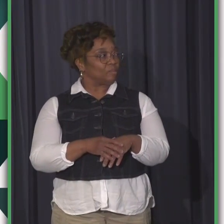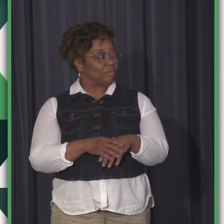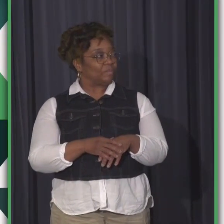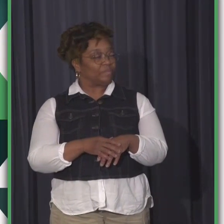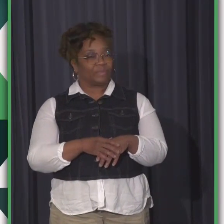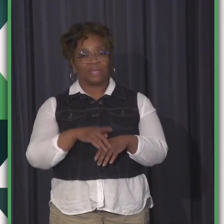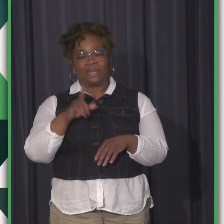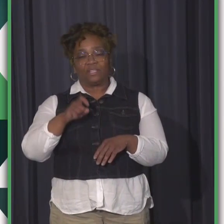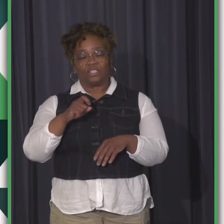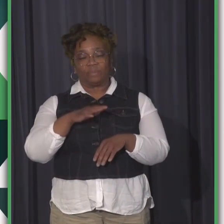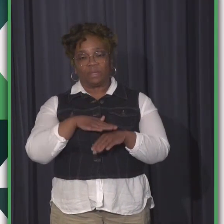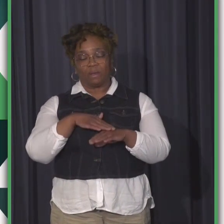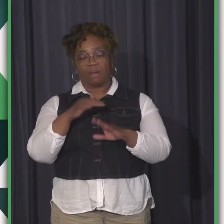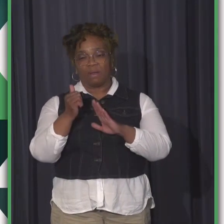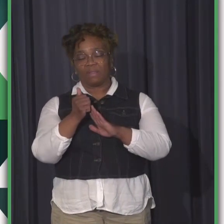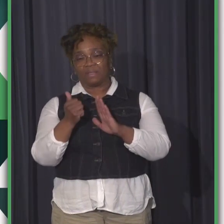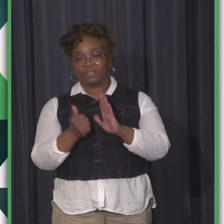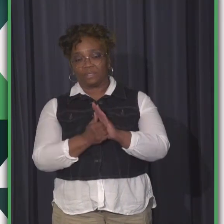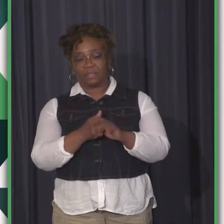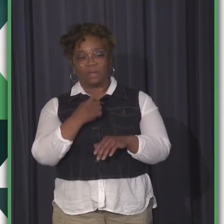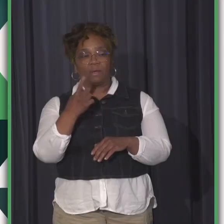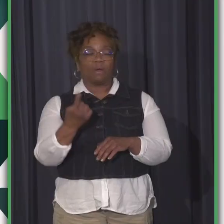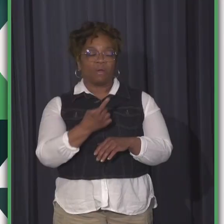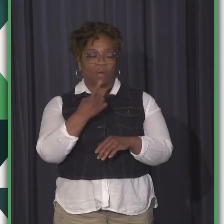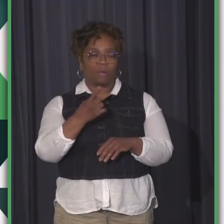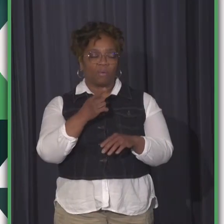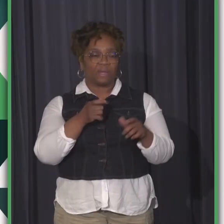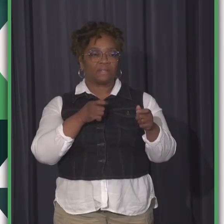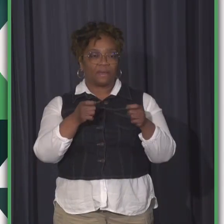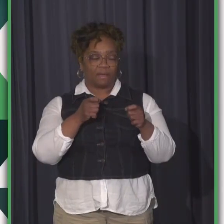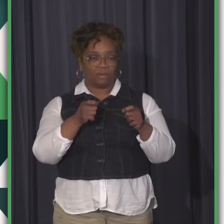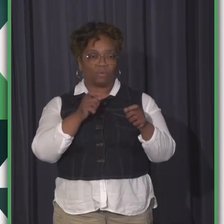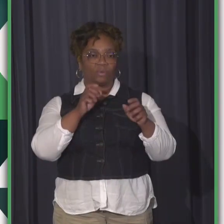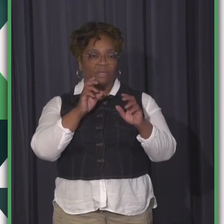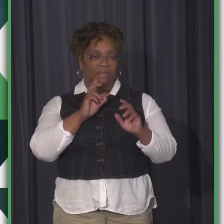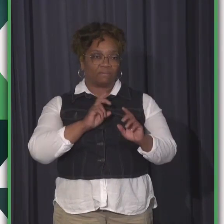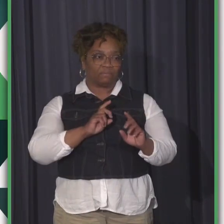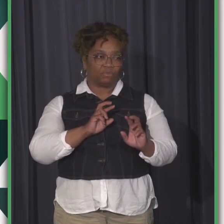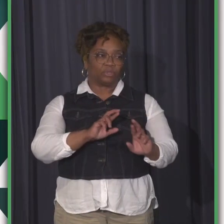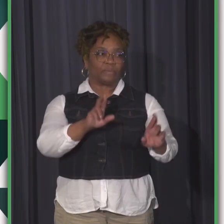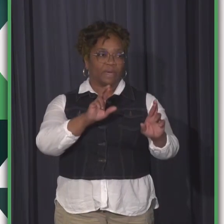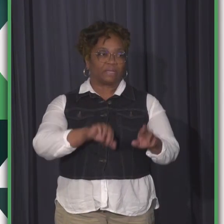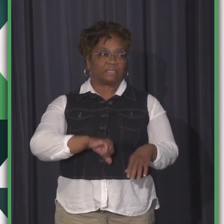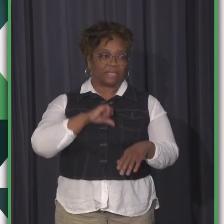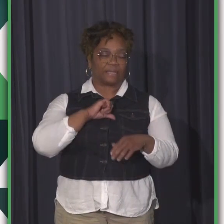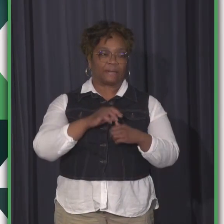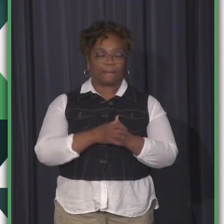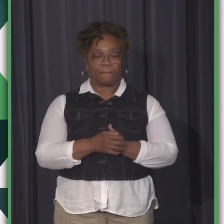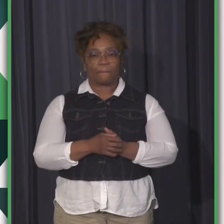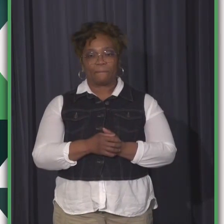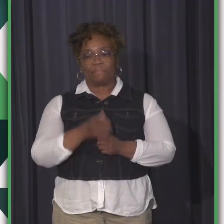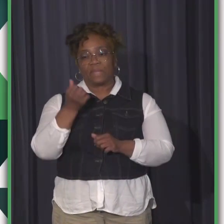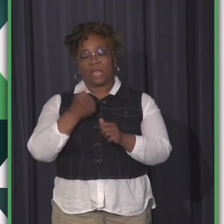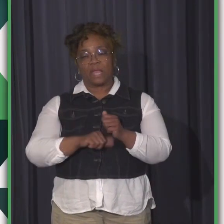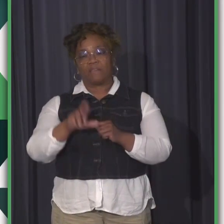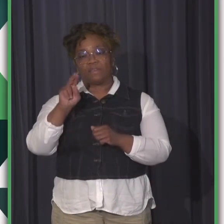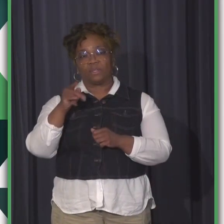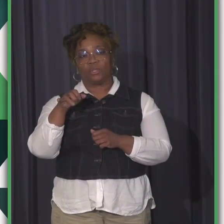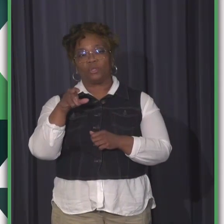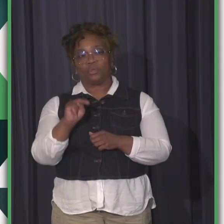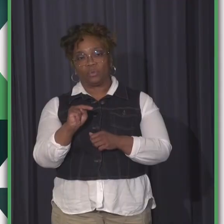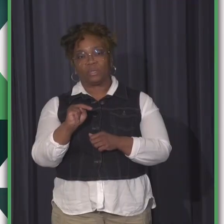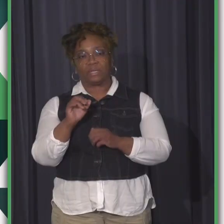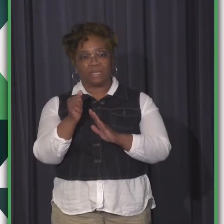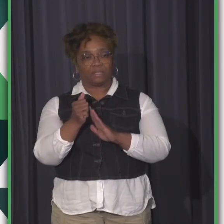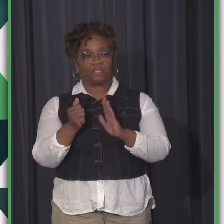should be on the agenda. He's always treated with dignity and respect. We should have every union on the agenda to give a full report